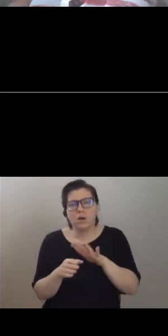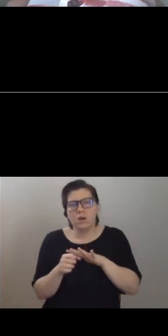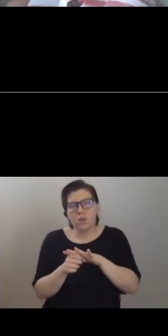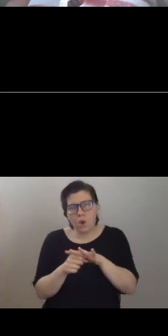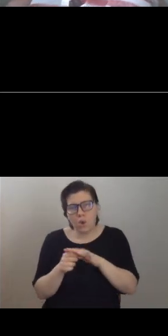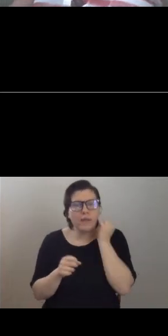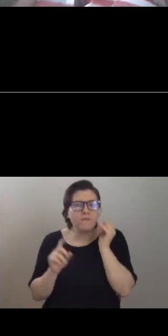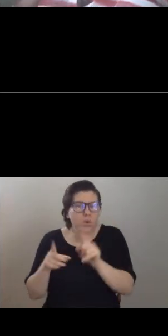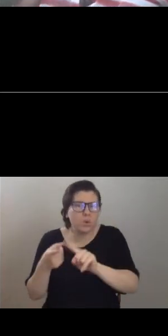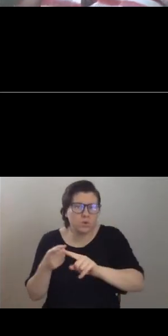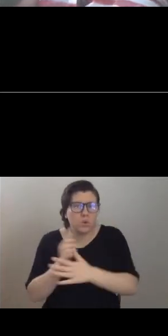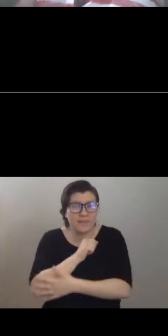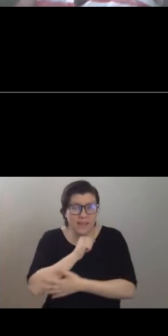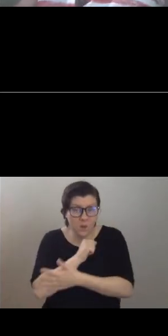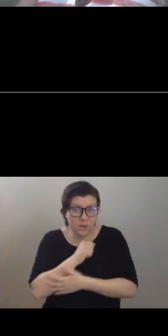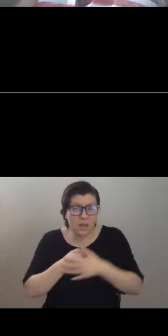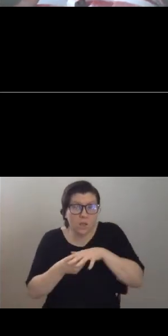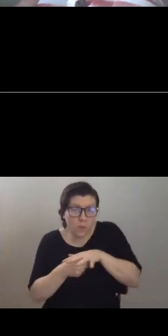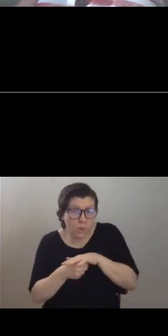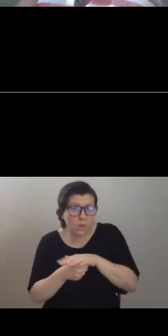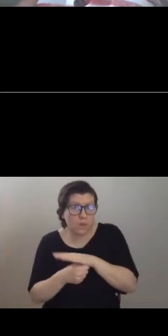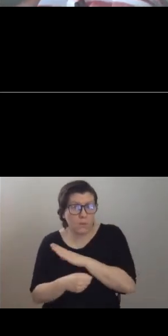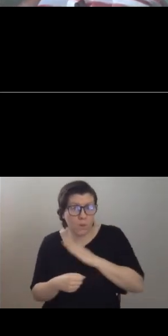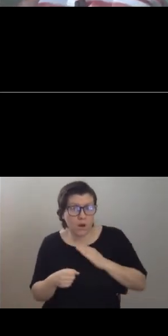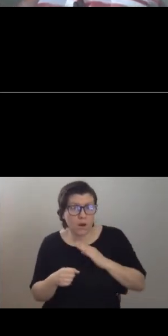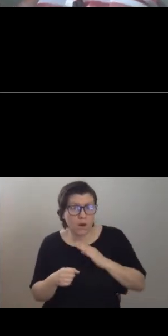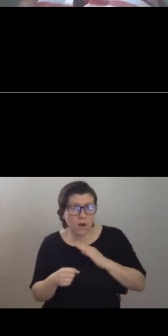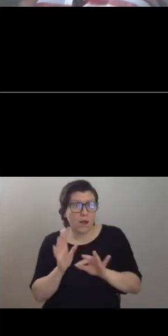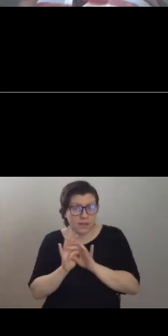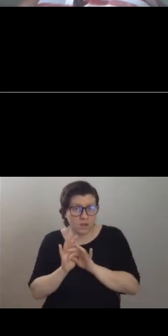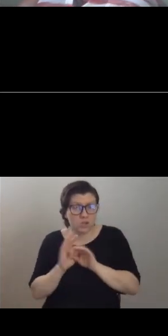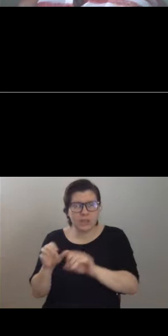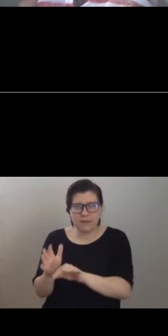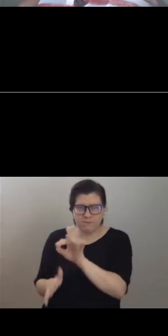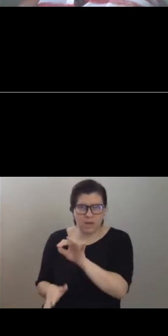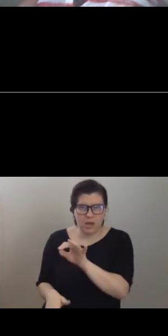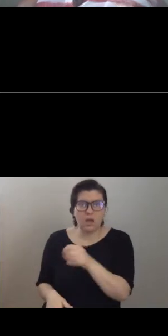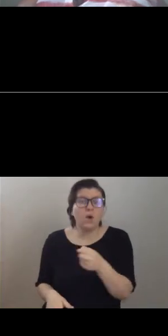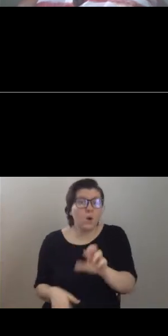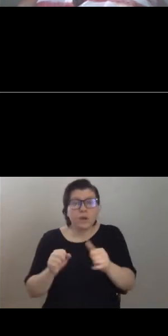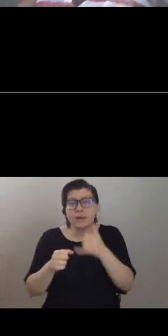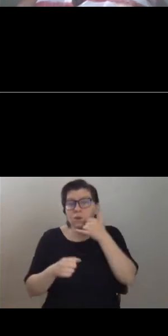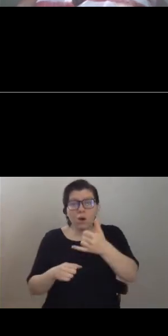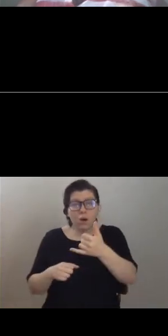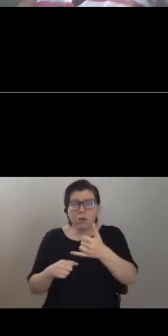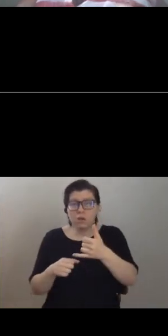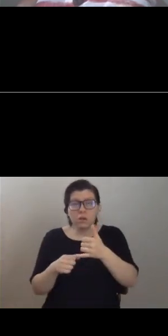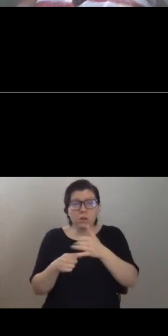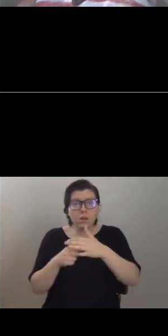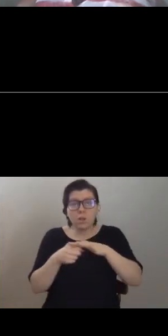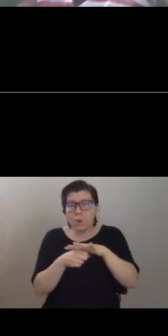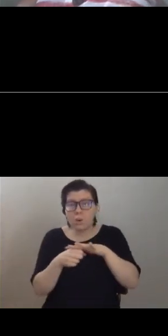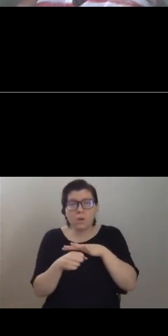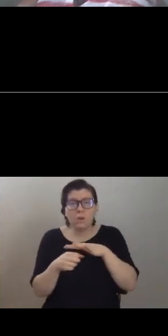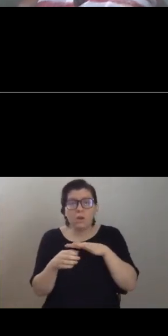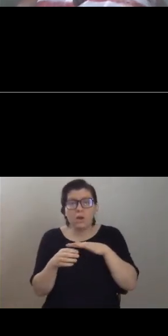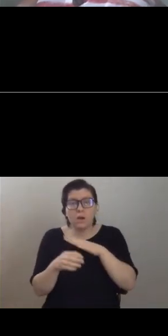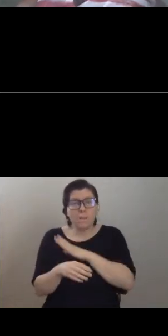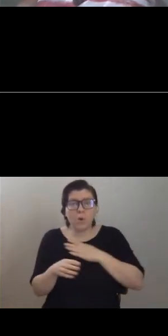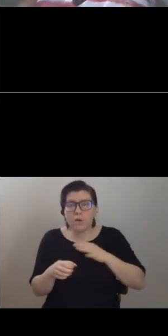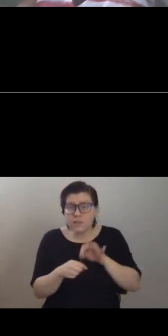county local Board of Elections, you can also find them, or you can call your local Board of Elections, or you